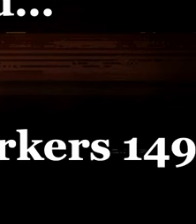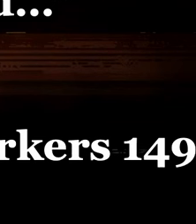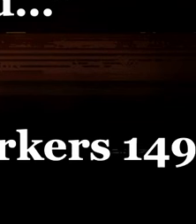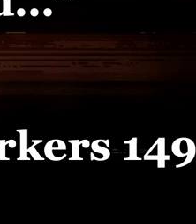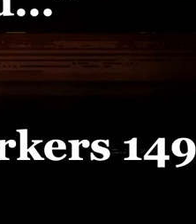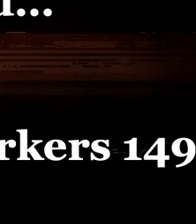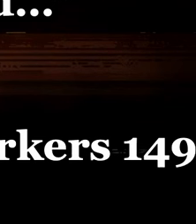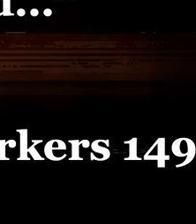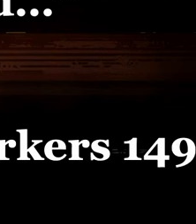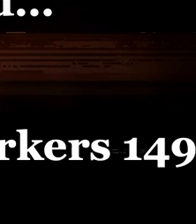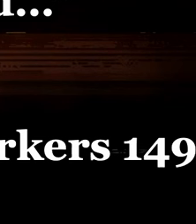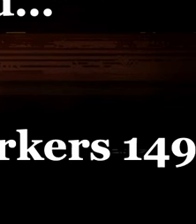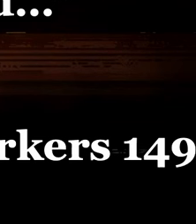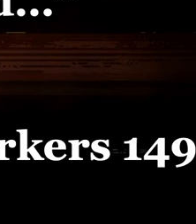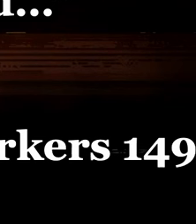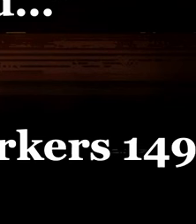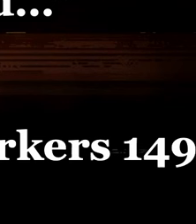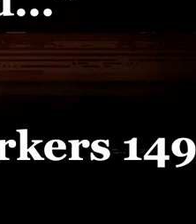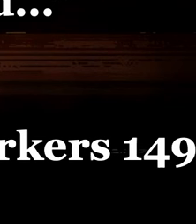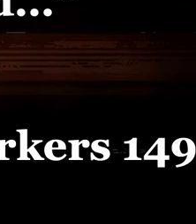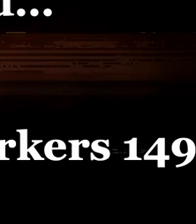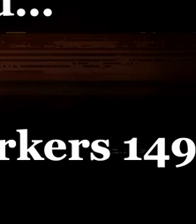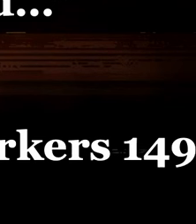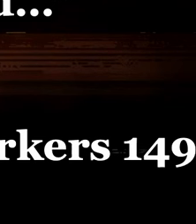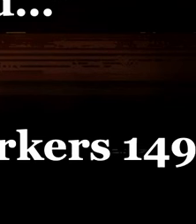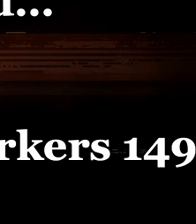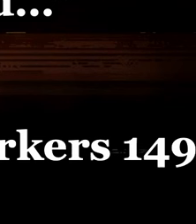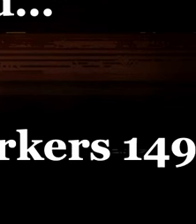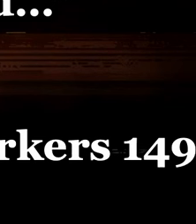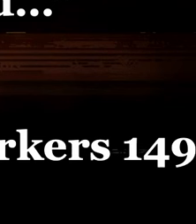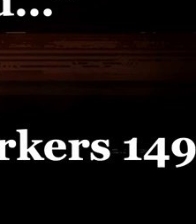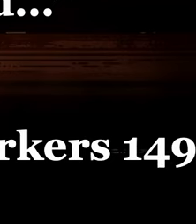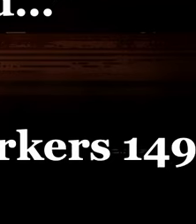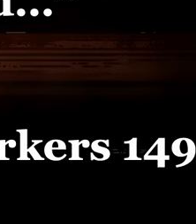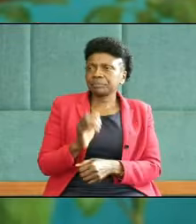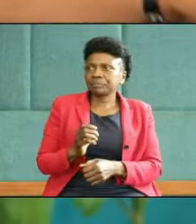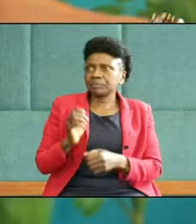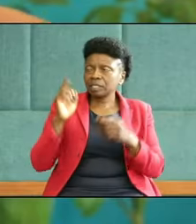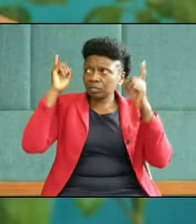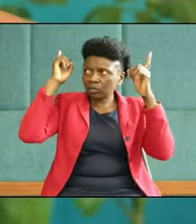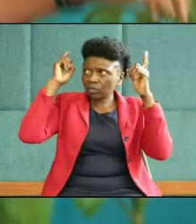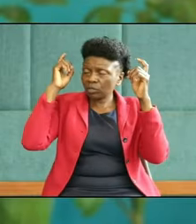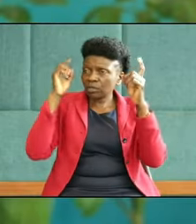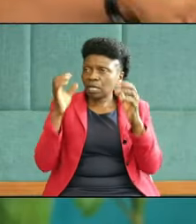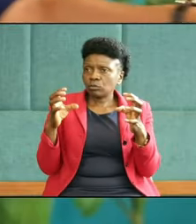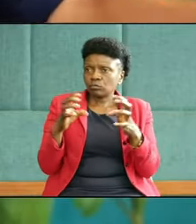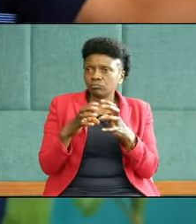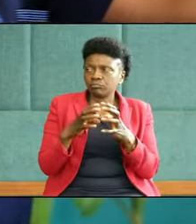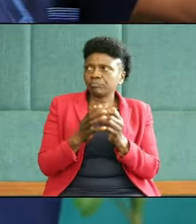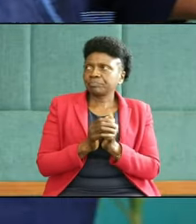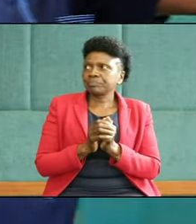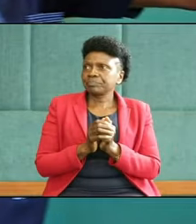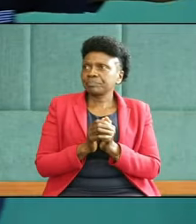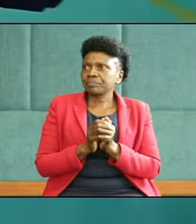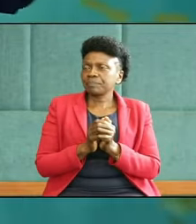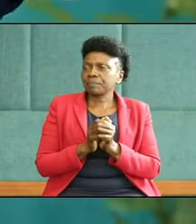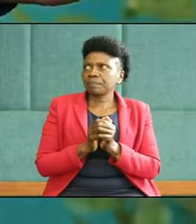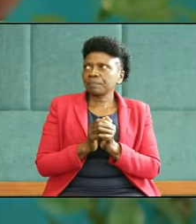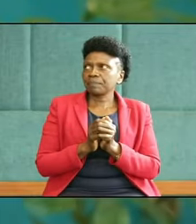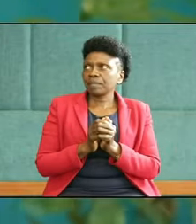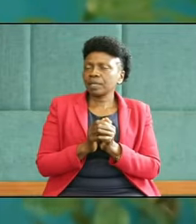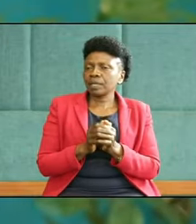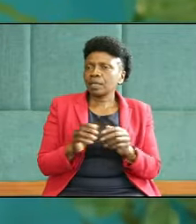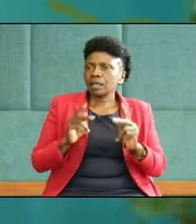war against the commandments of God. Demons this week are going to gather. Principalities are going to